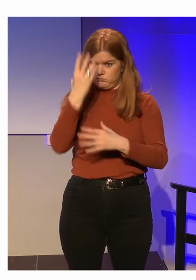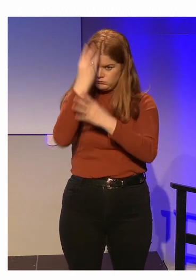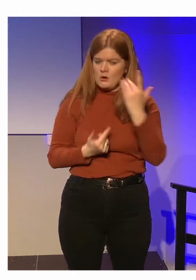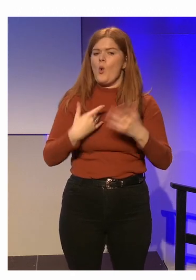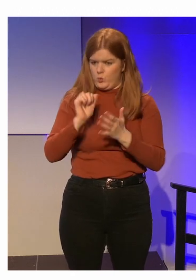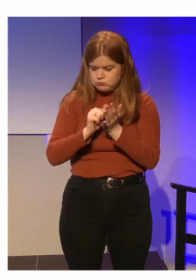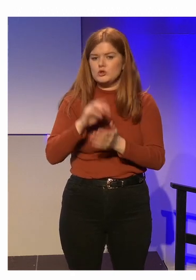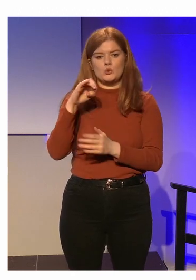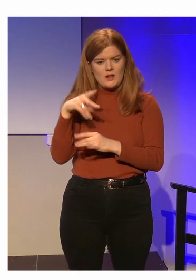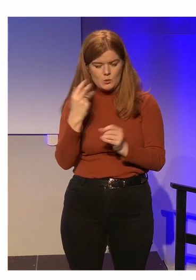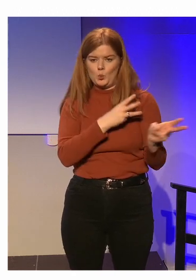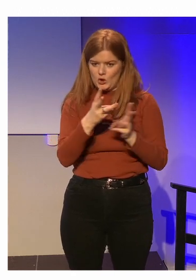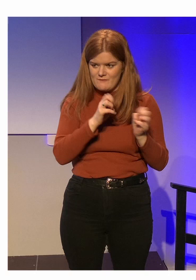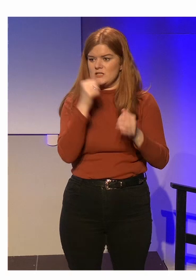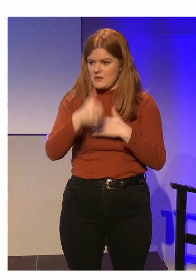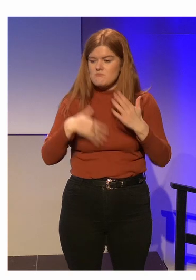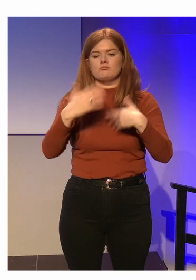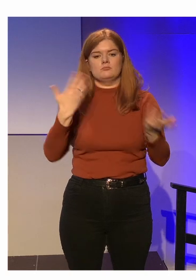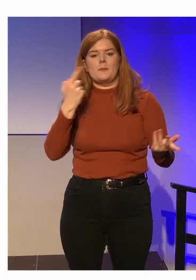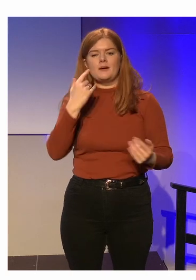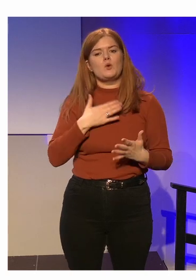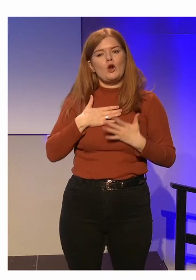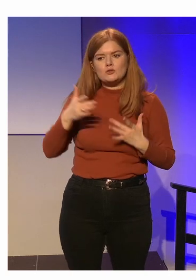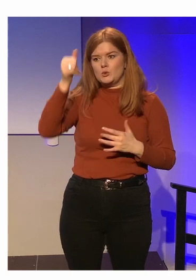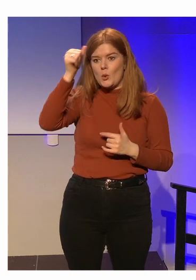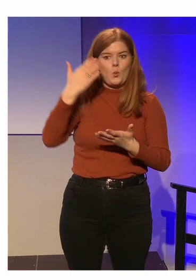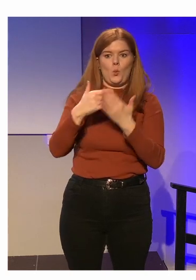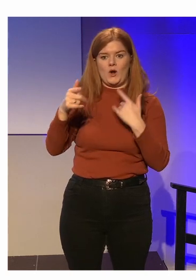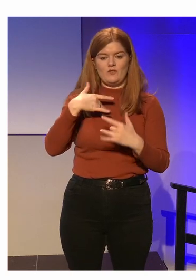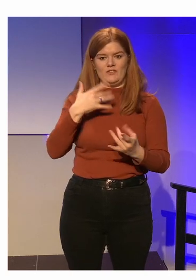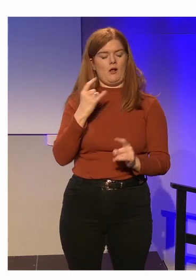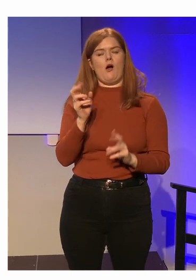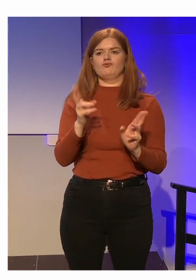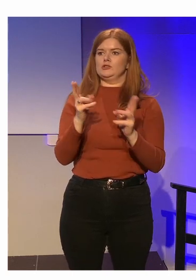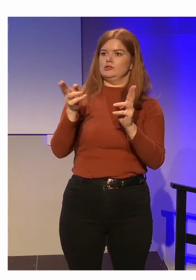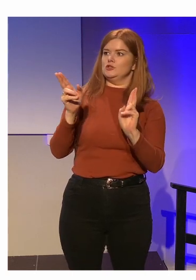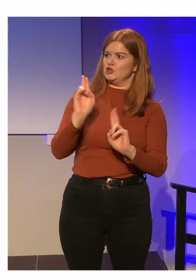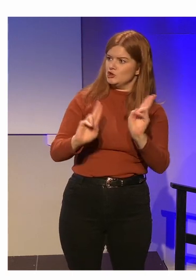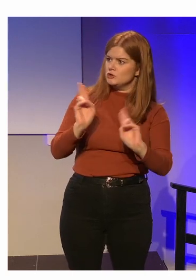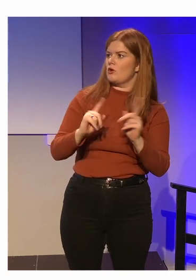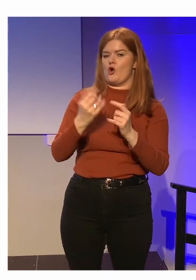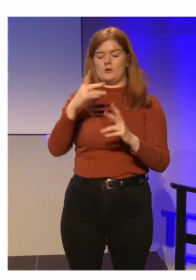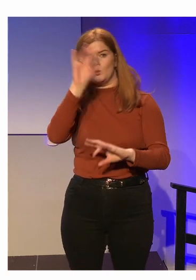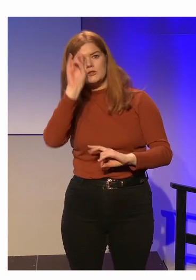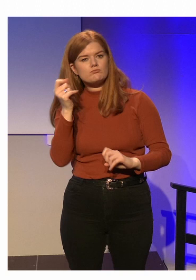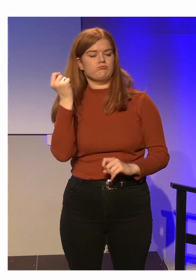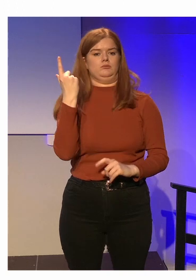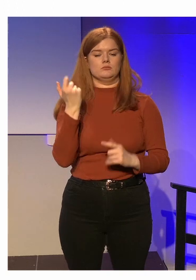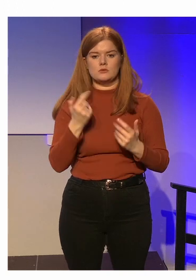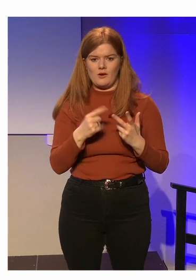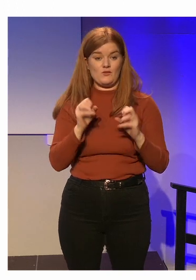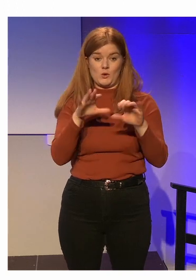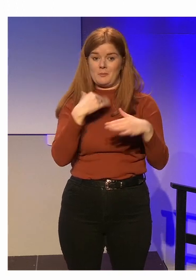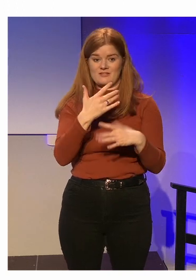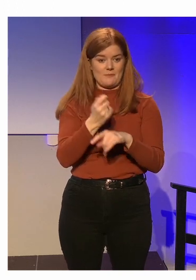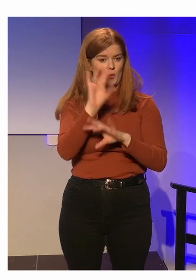it and working with it every day. But I'd love to know what resonated with you. What questions you have. Of course, there's